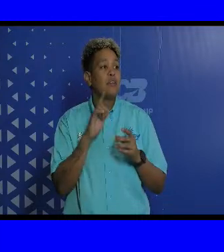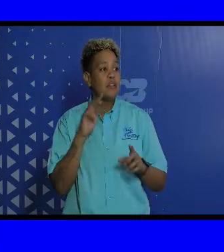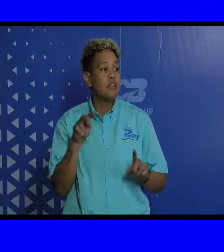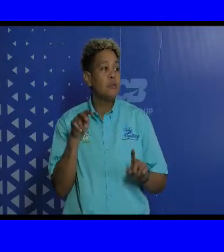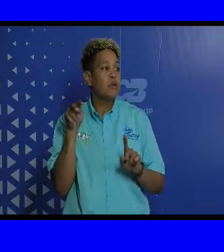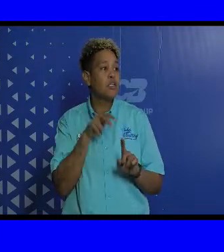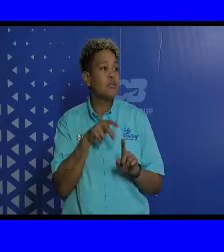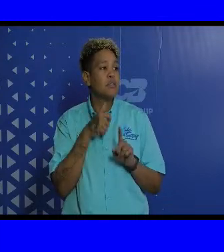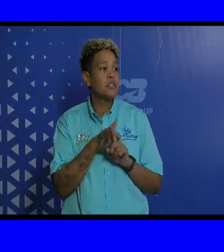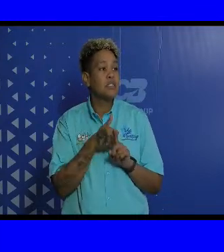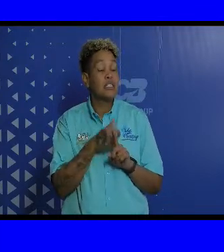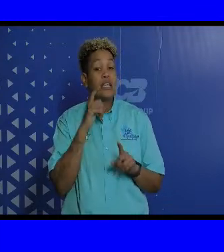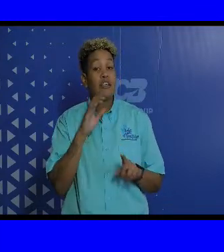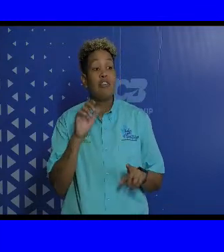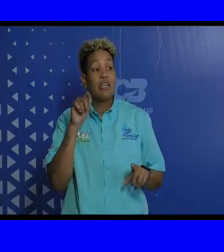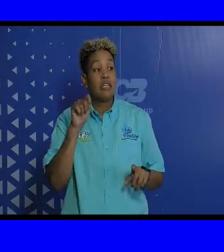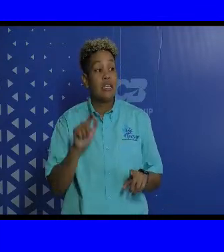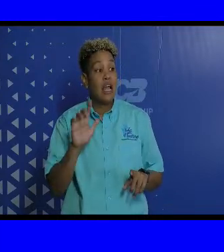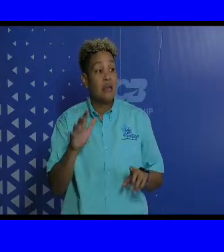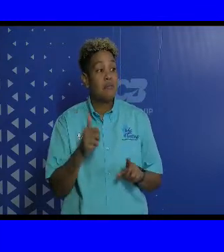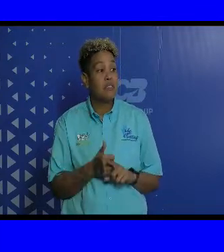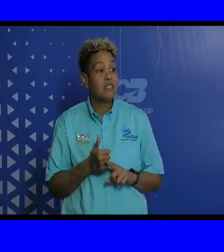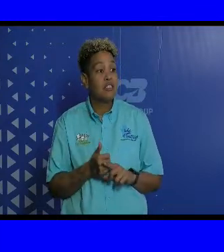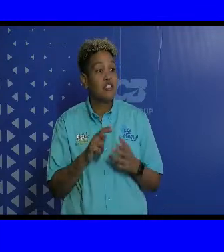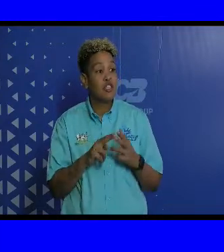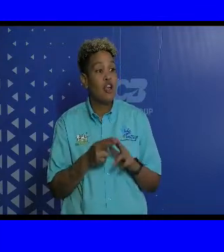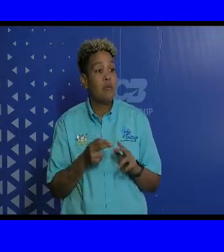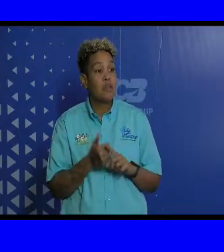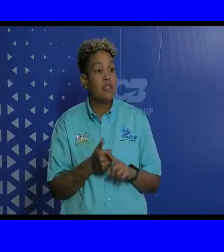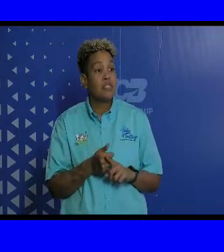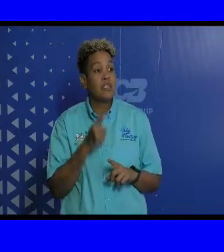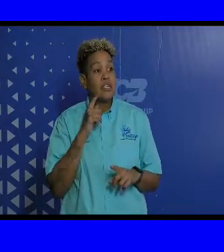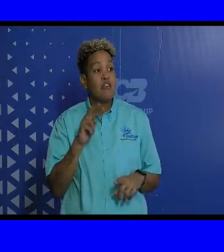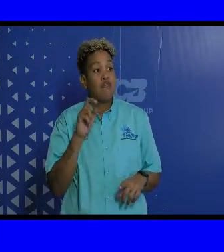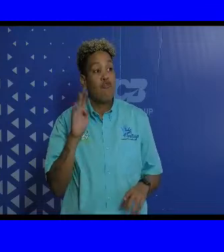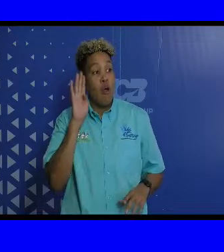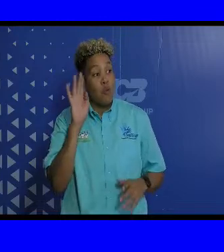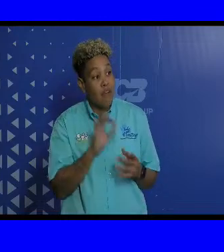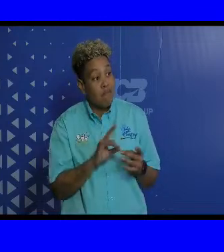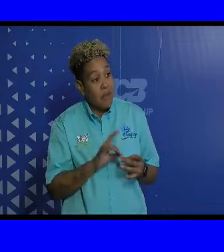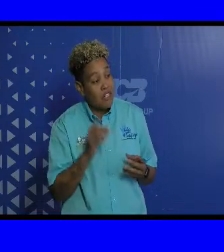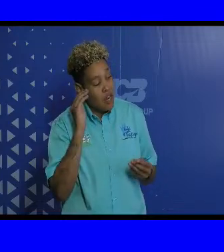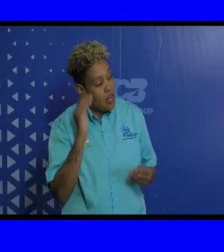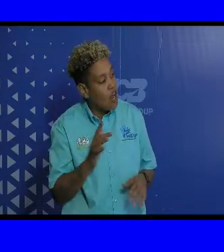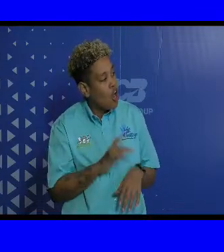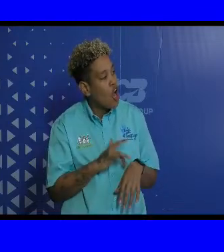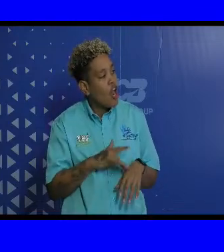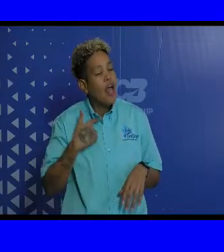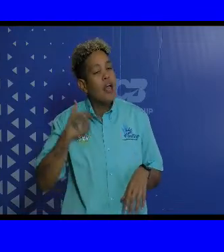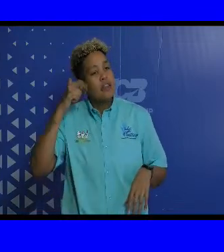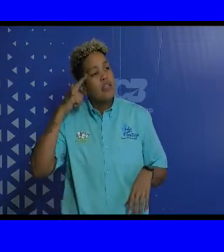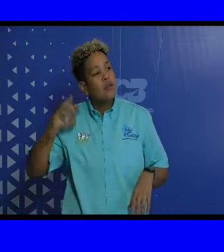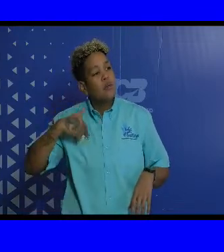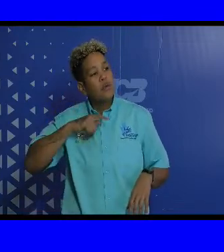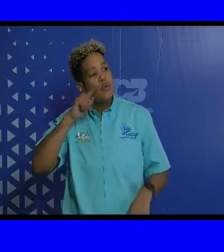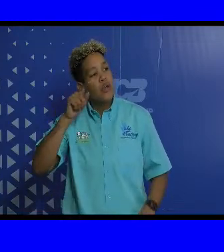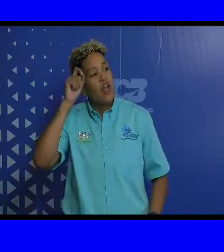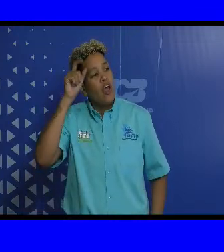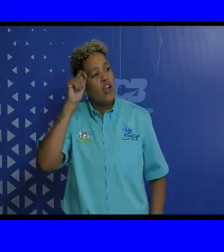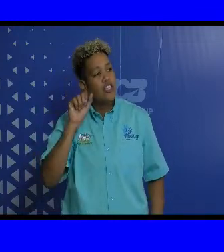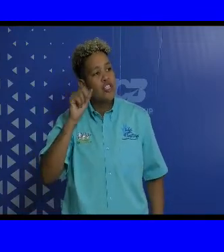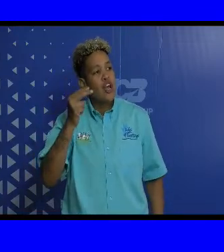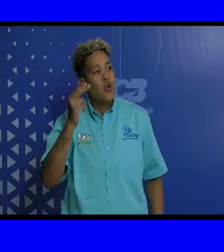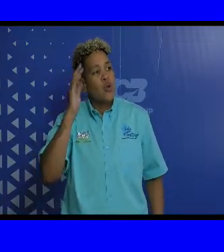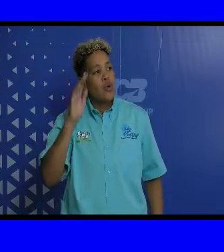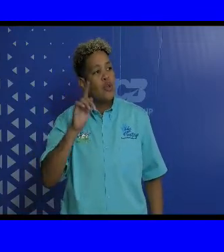the capital, numbers that Rob would have mentioned earlier, I think we understand, shareholders